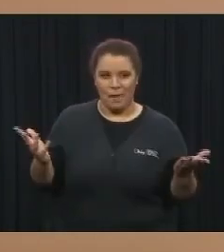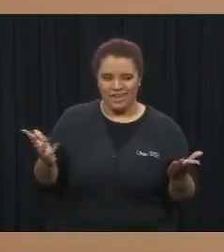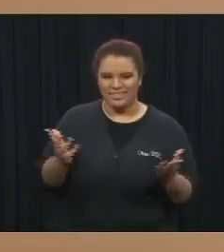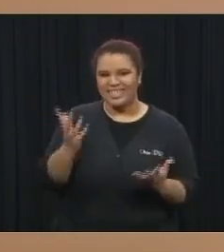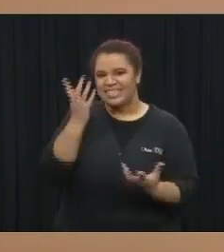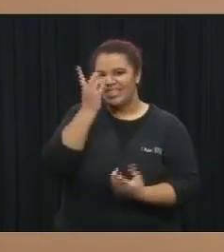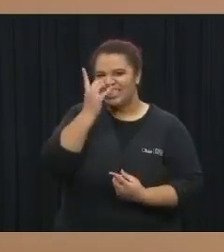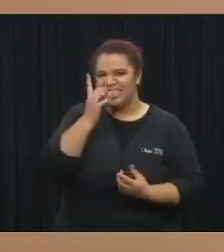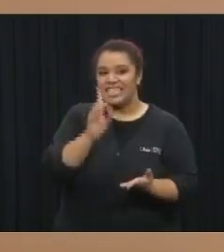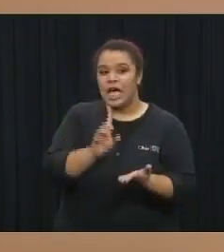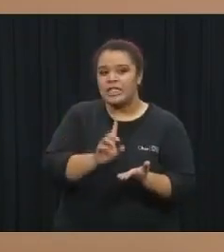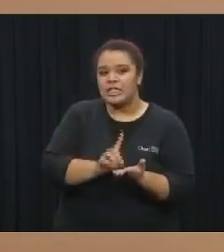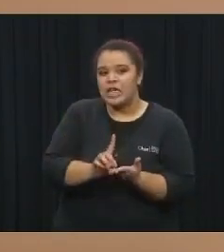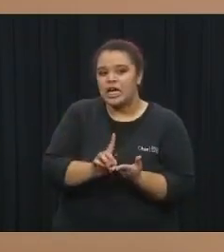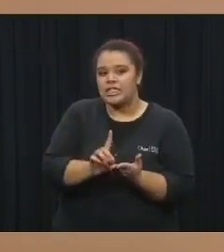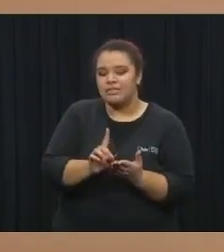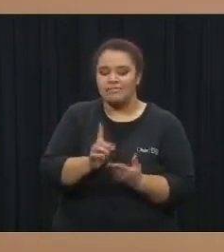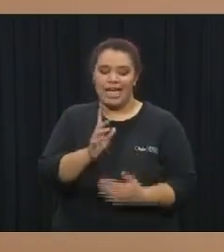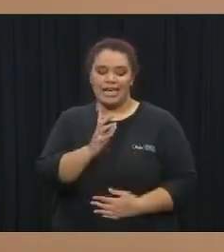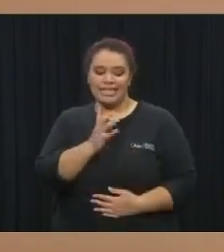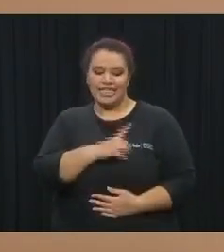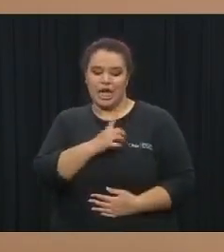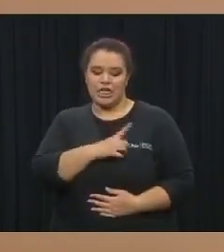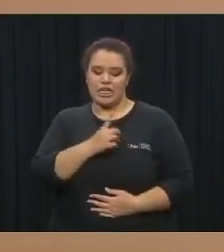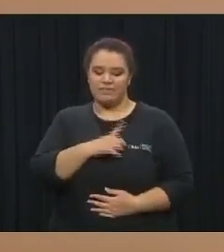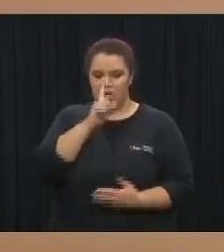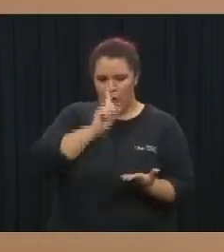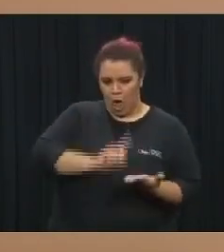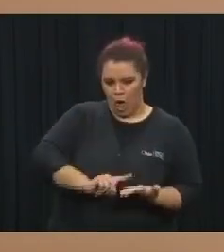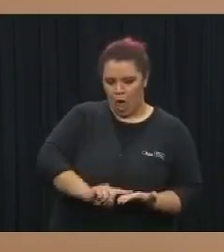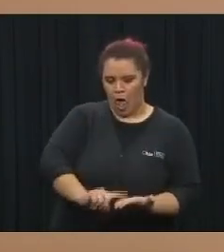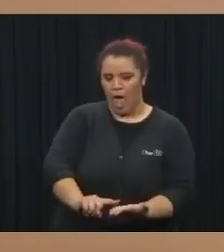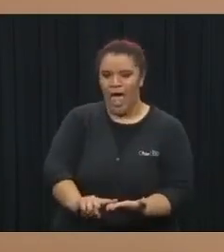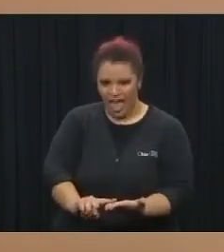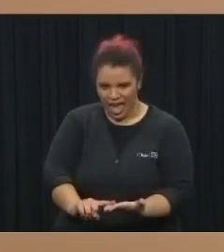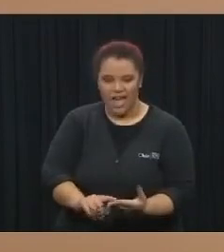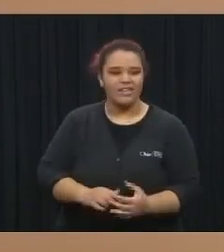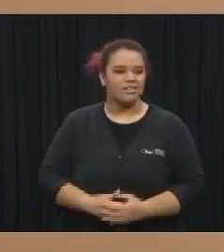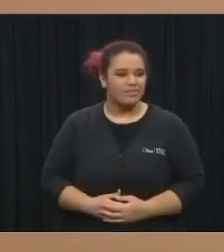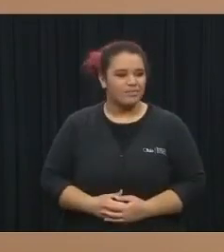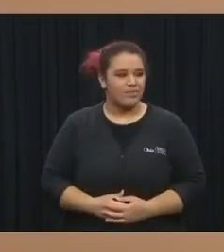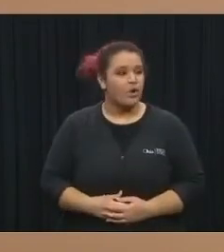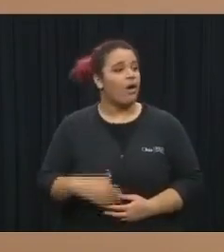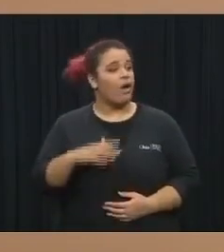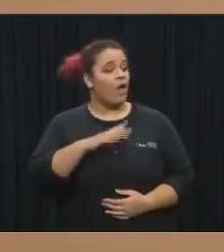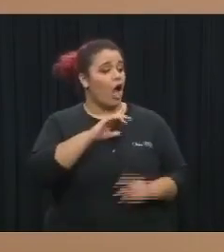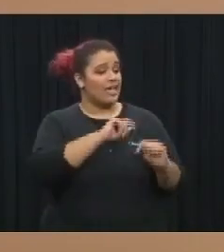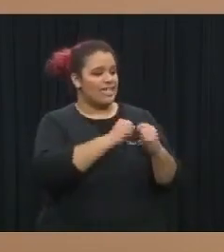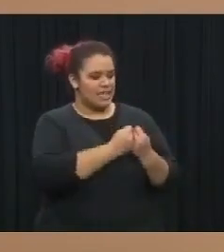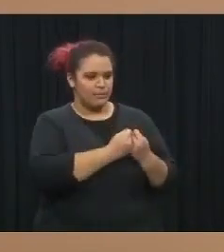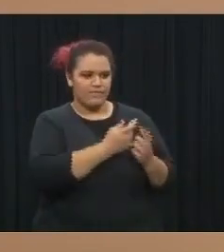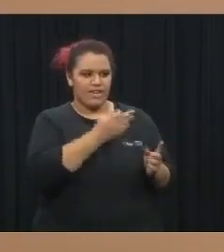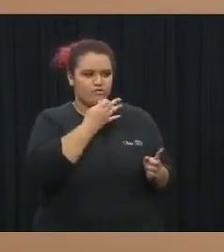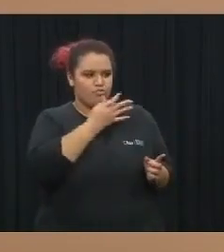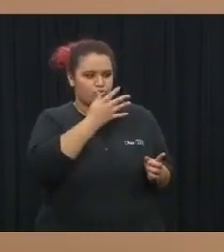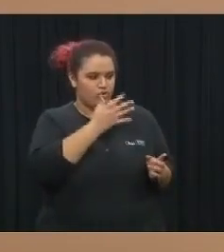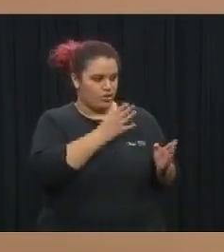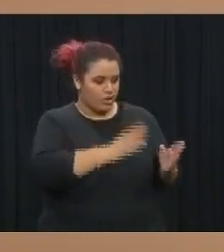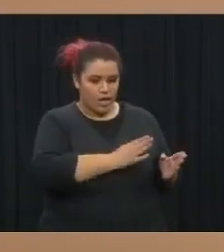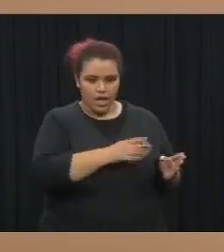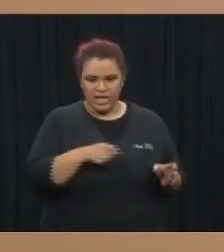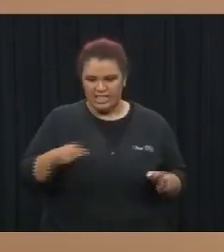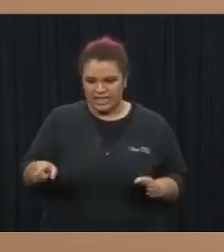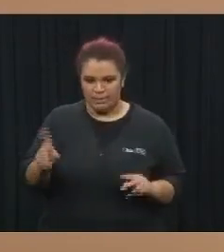they can do some of the lower triage things alongside our team of really expert professionals and epidemic intelligence